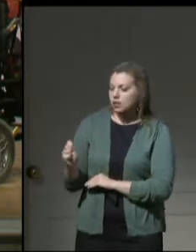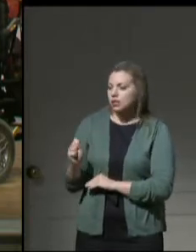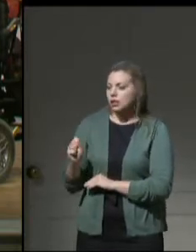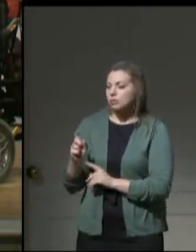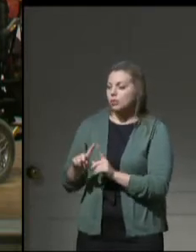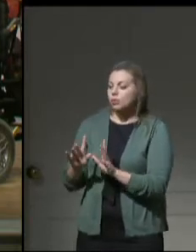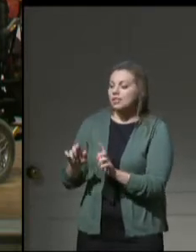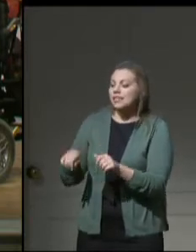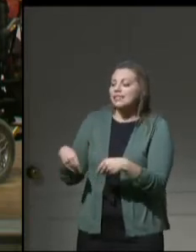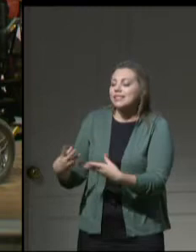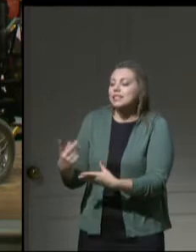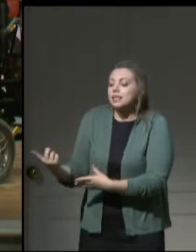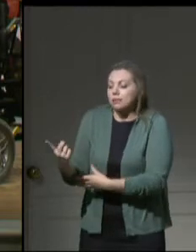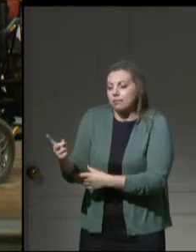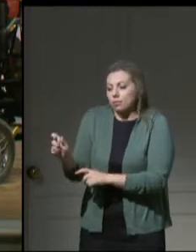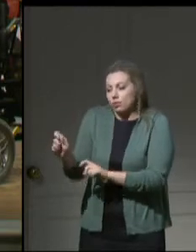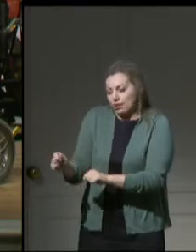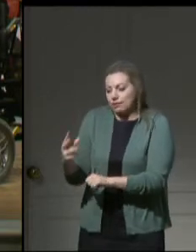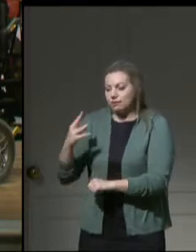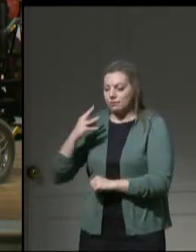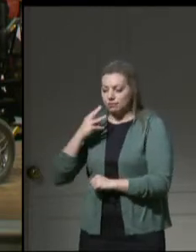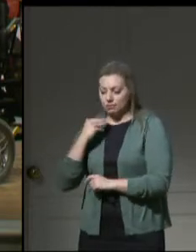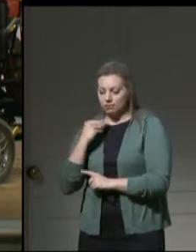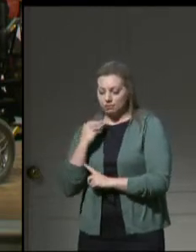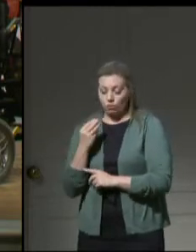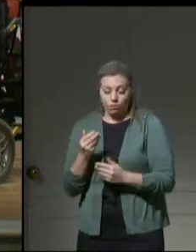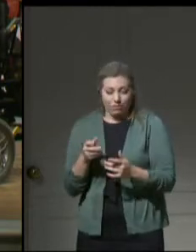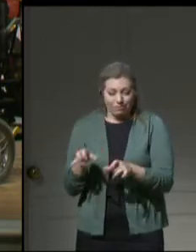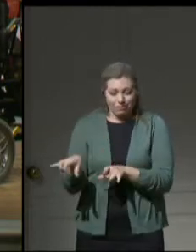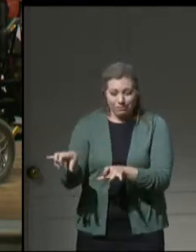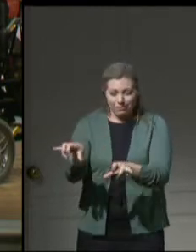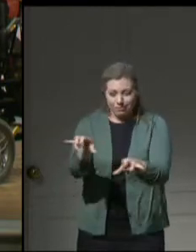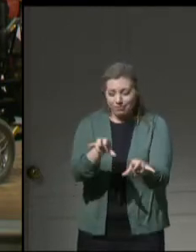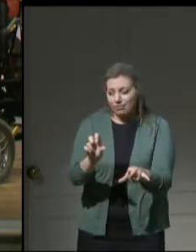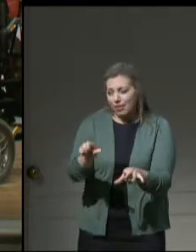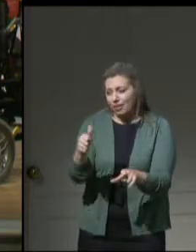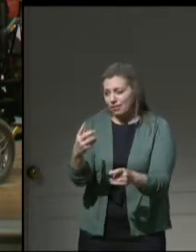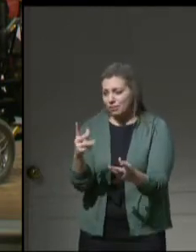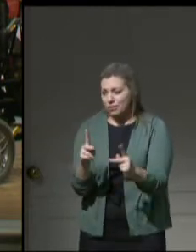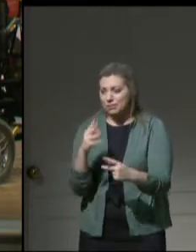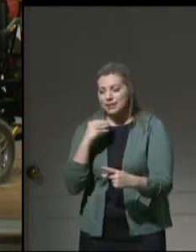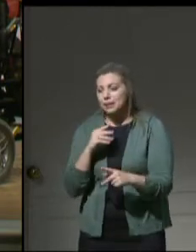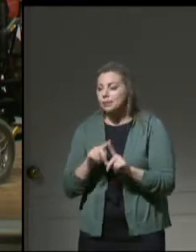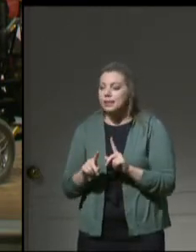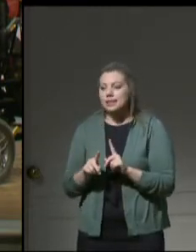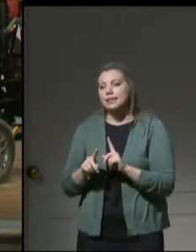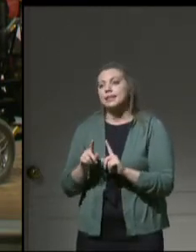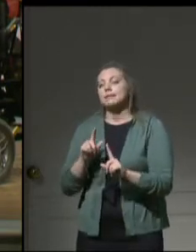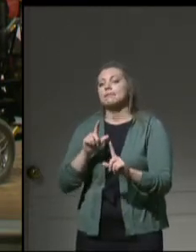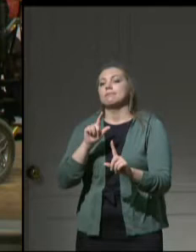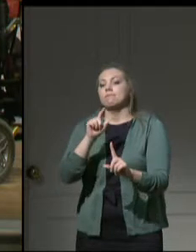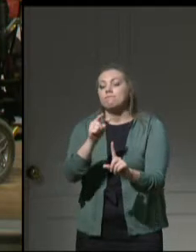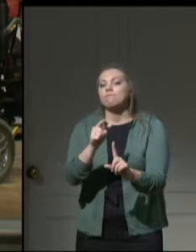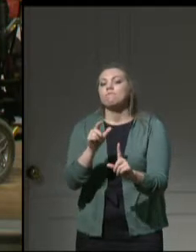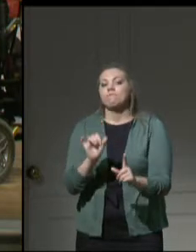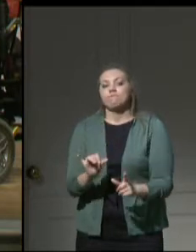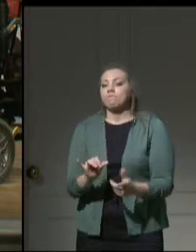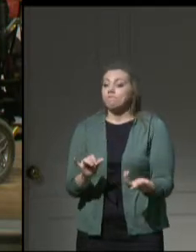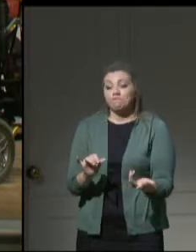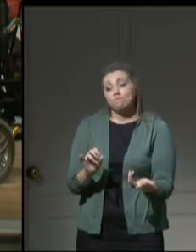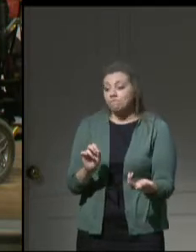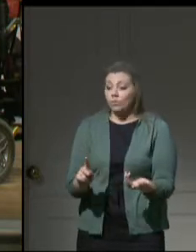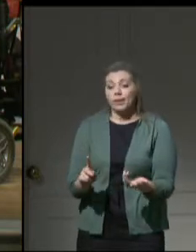something that would allow them to experience what everybody else is experiencing. But ultimately, what we learned